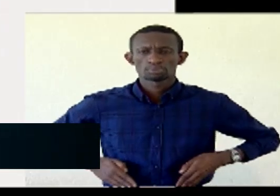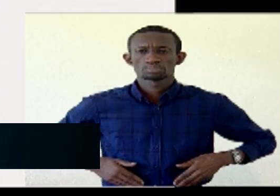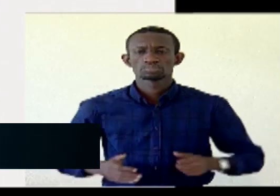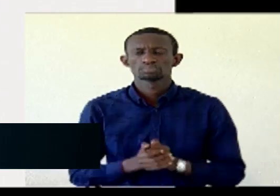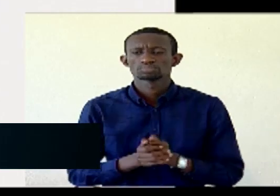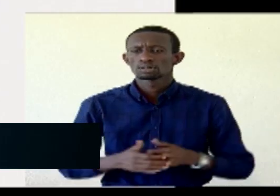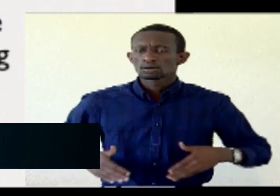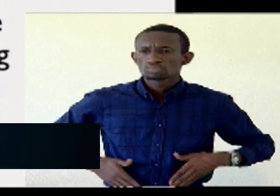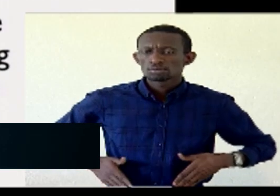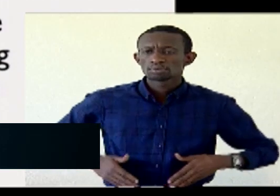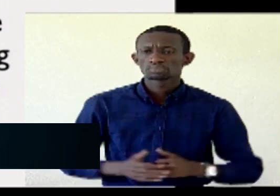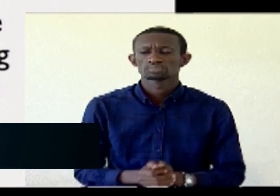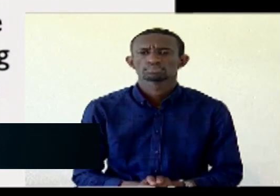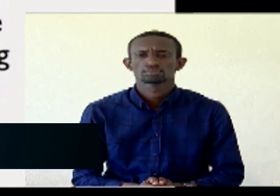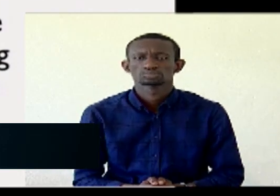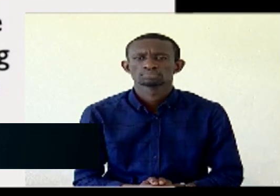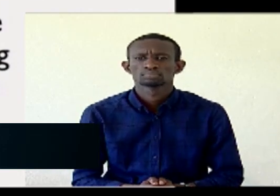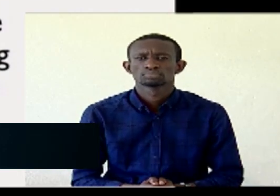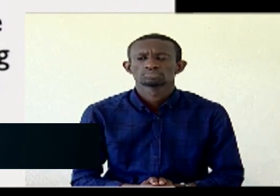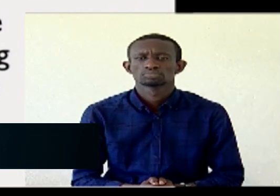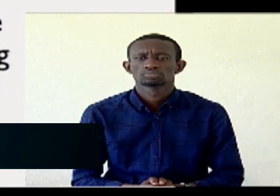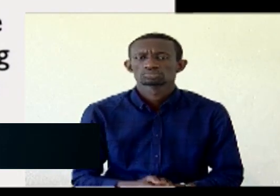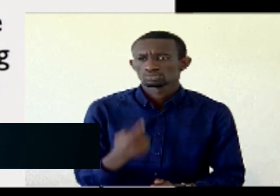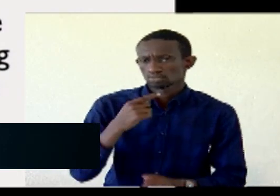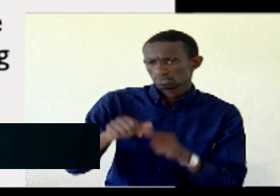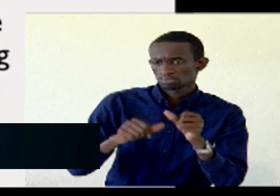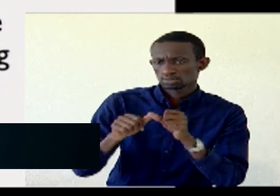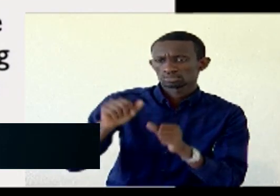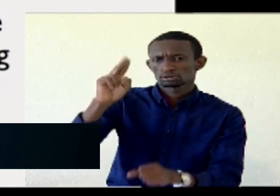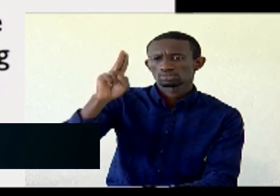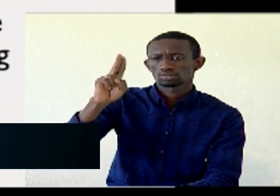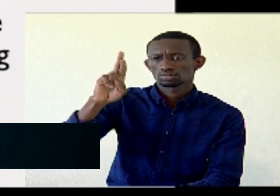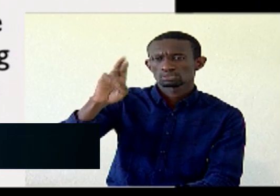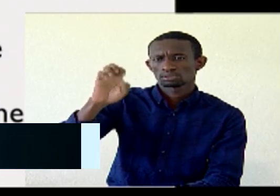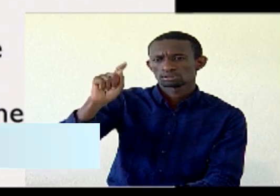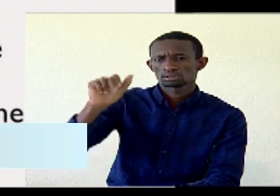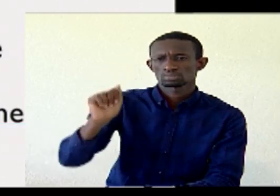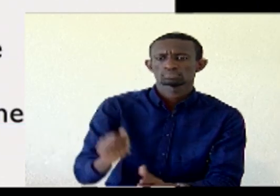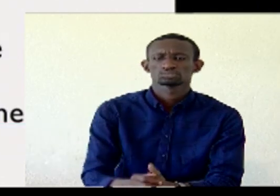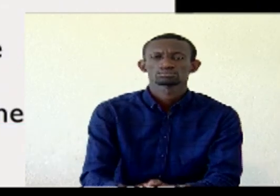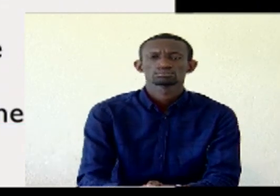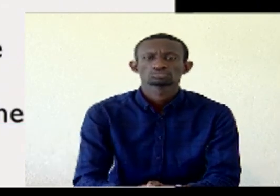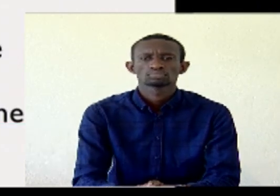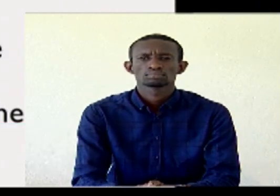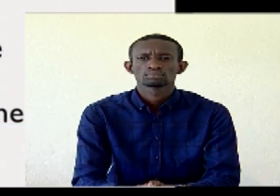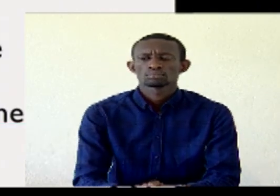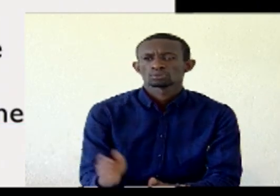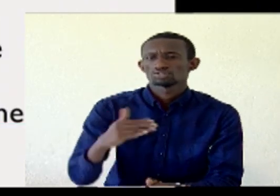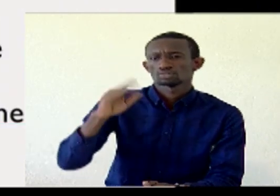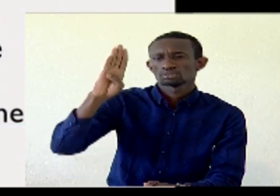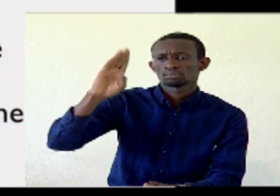kidney. And we talk about the ureter. We have the